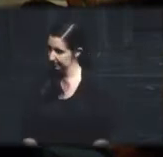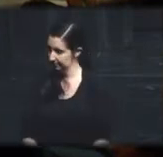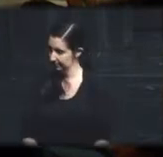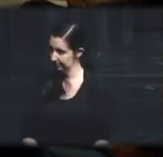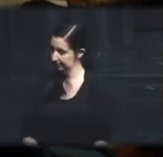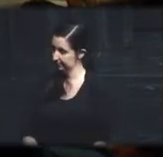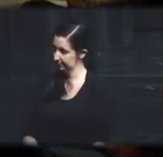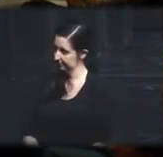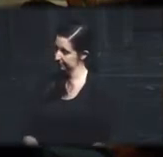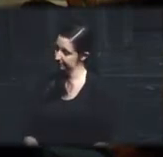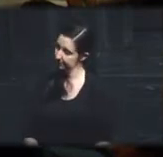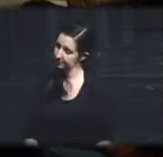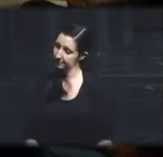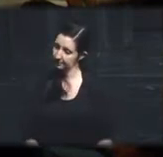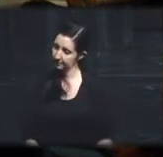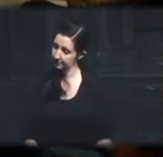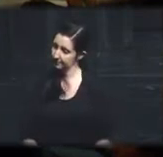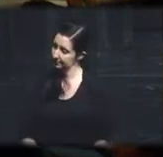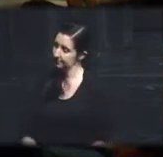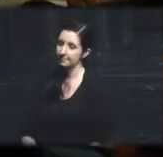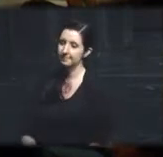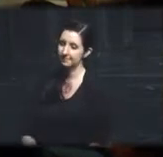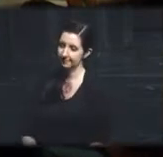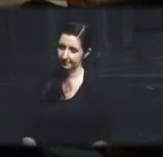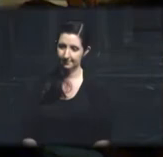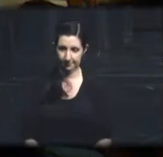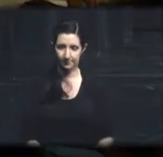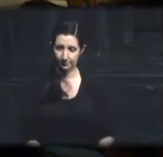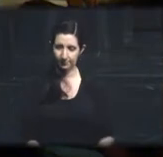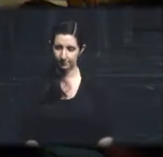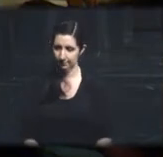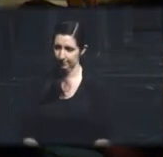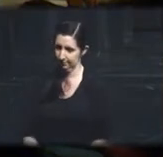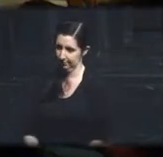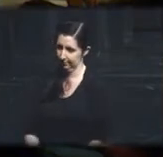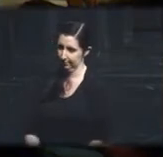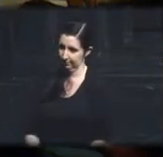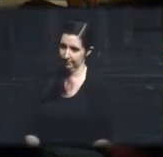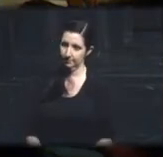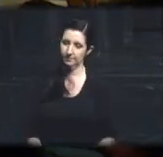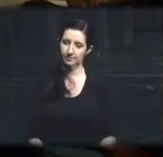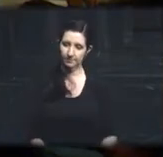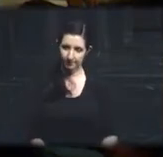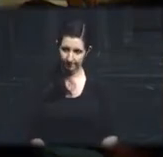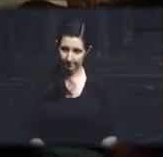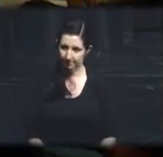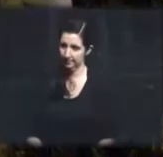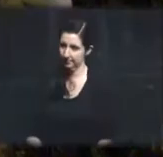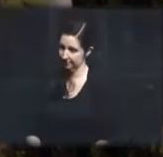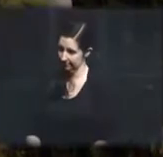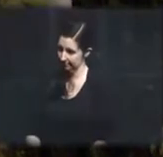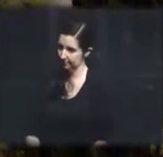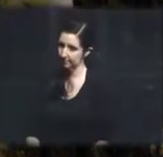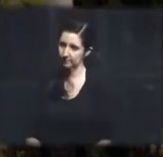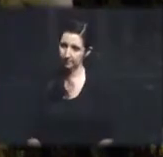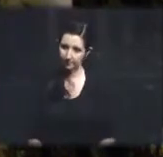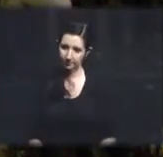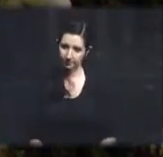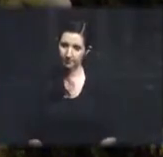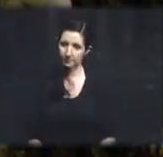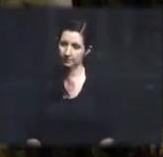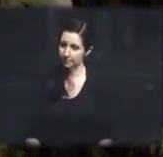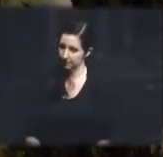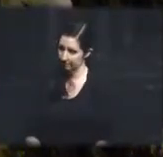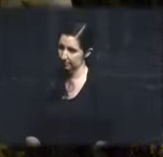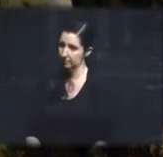I think that would be a great idea for the deaf faculty, staff, and adjuncts here, because if we're having a problem with the computer, we can't use